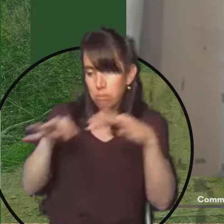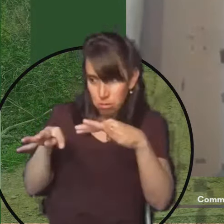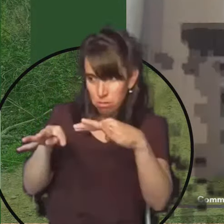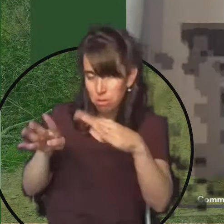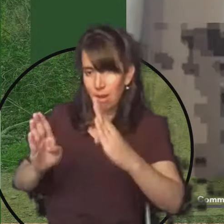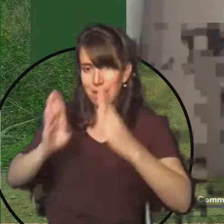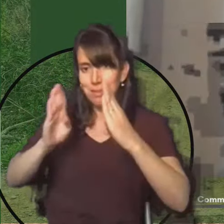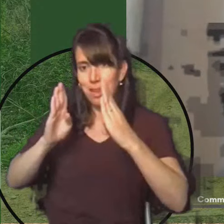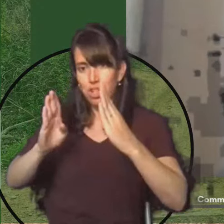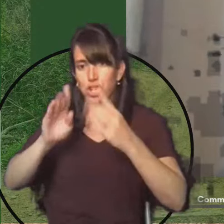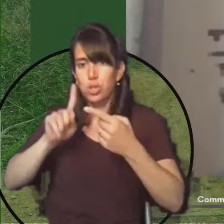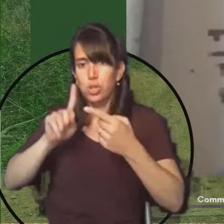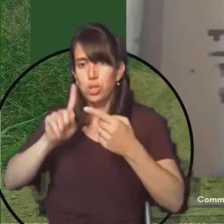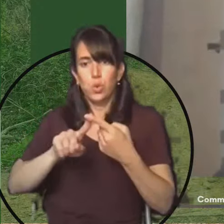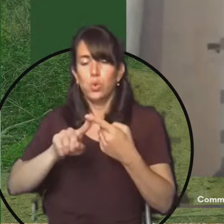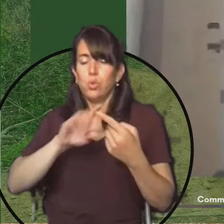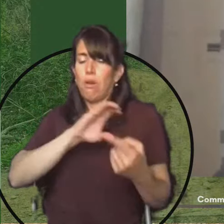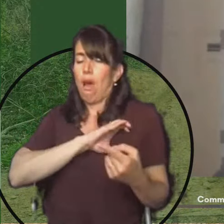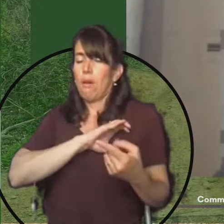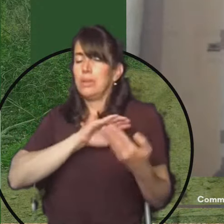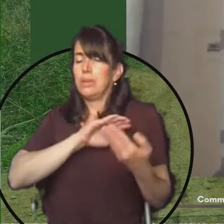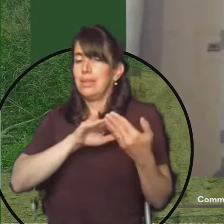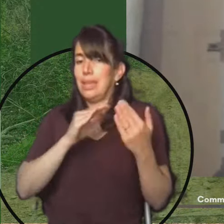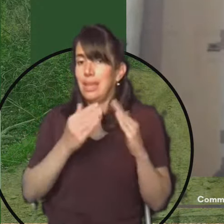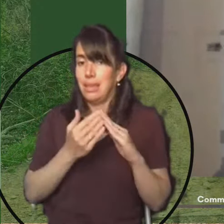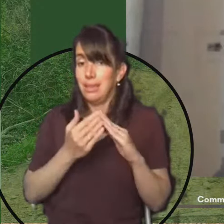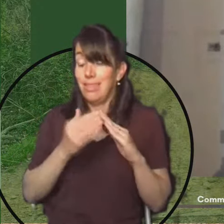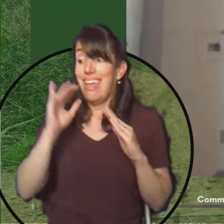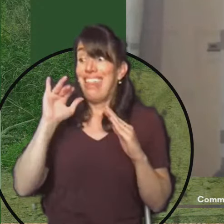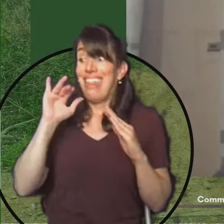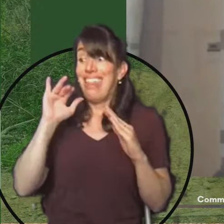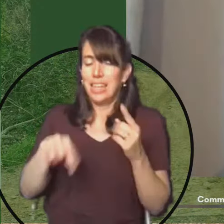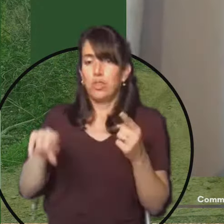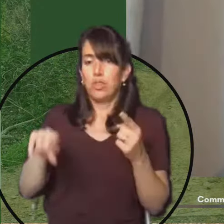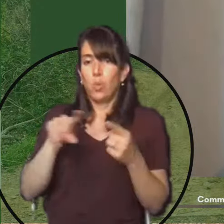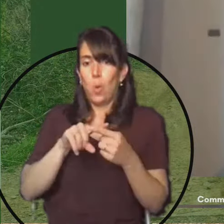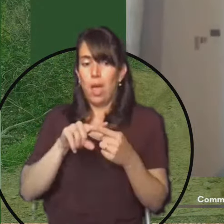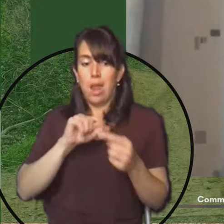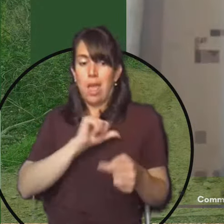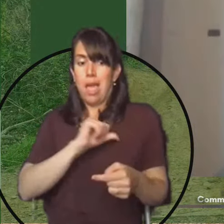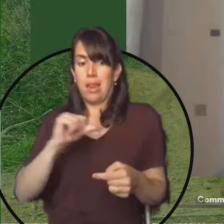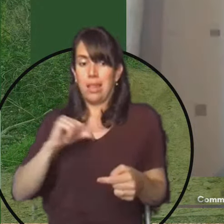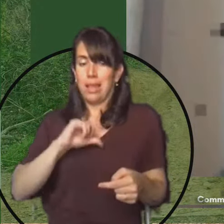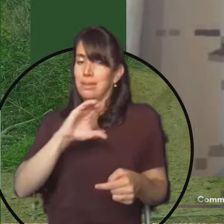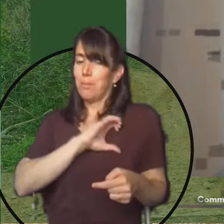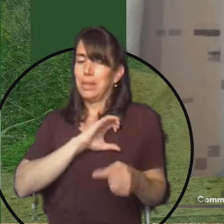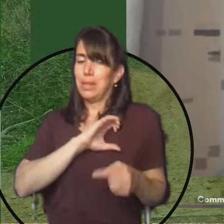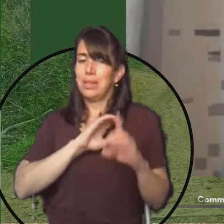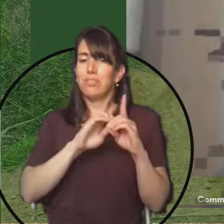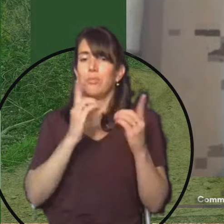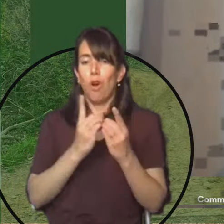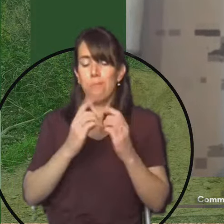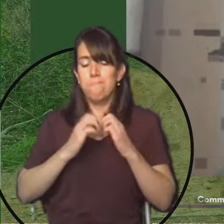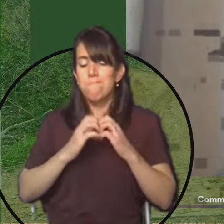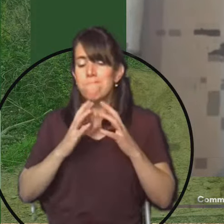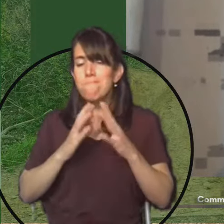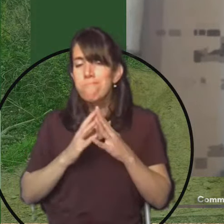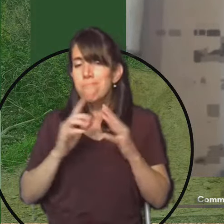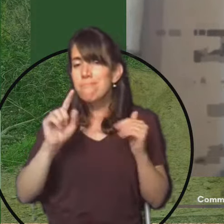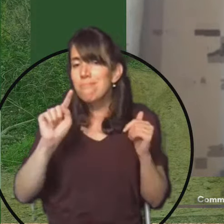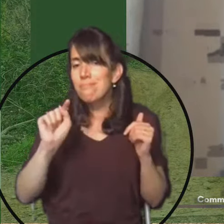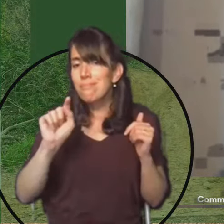of Cop City. It is then that the Atlanta Police Department formed a task force with